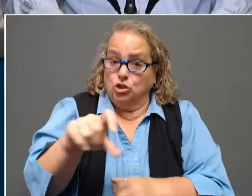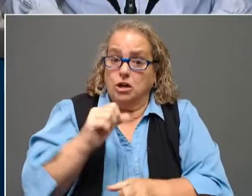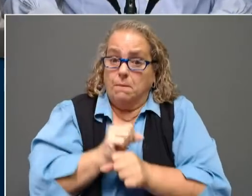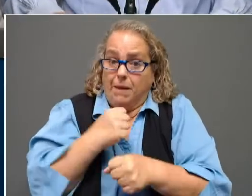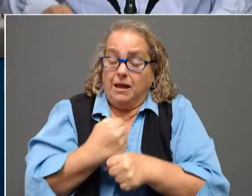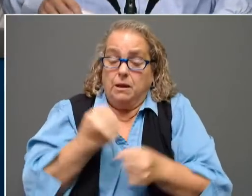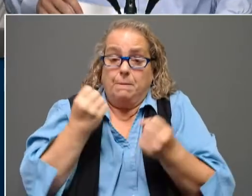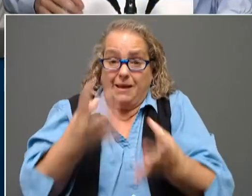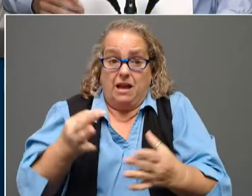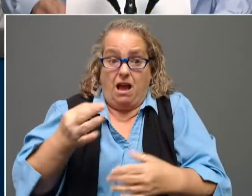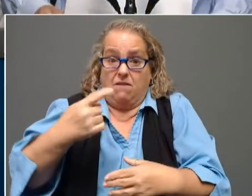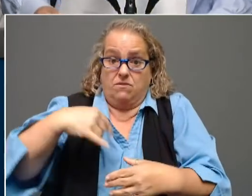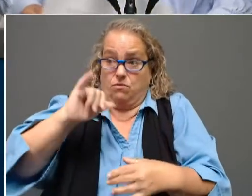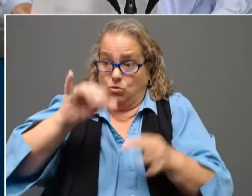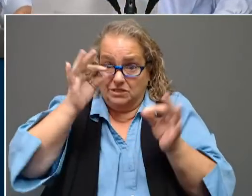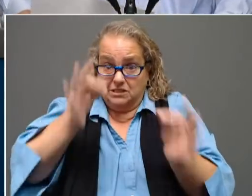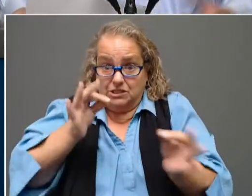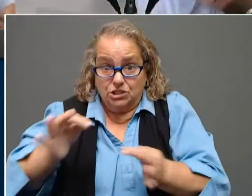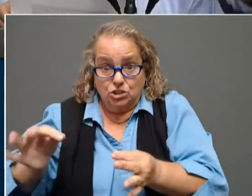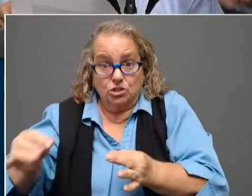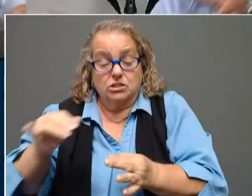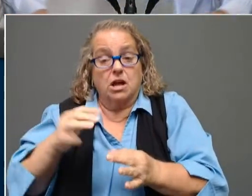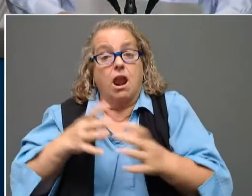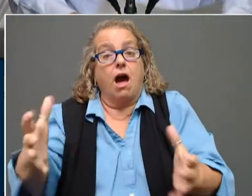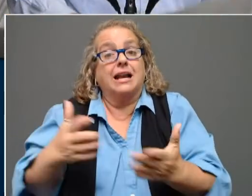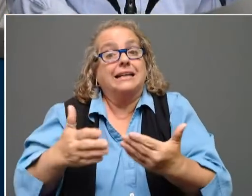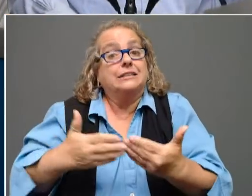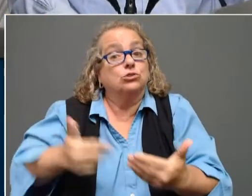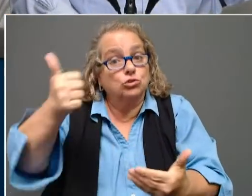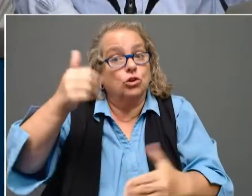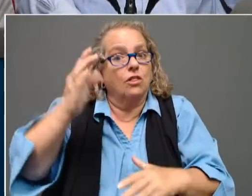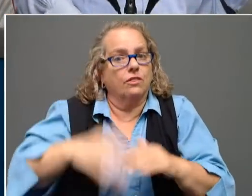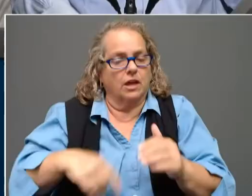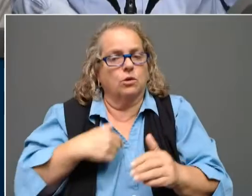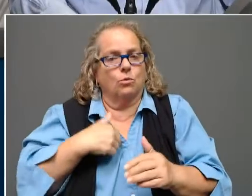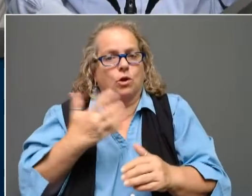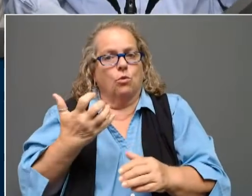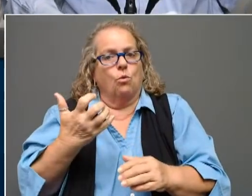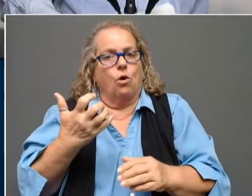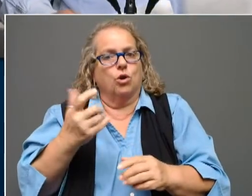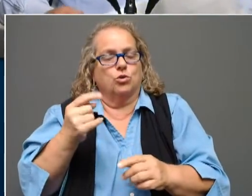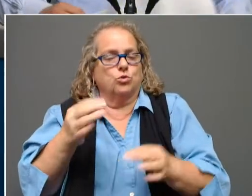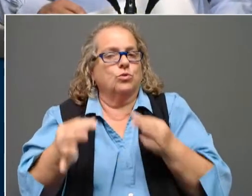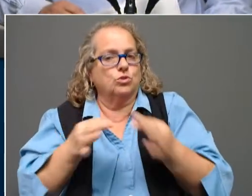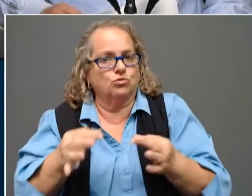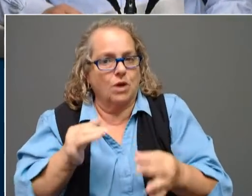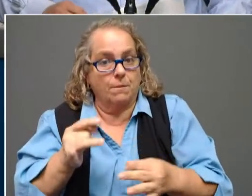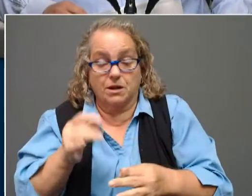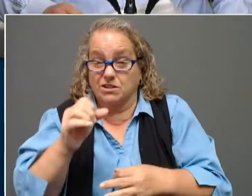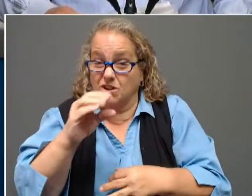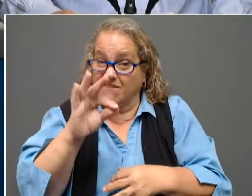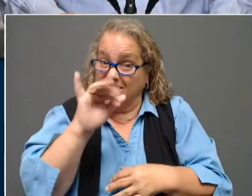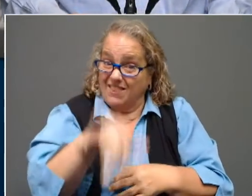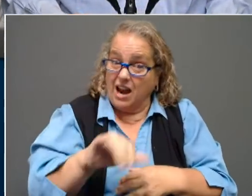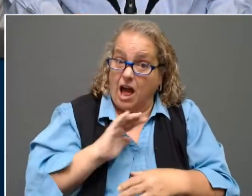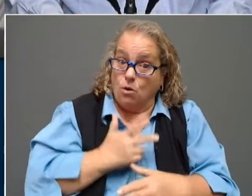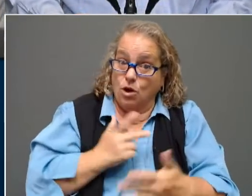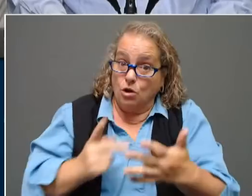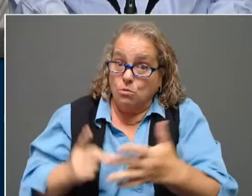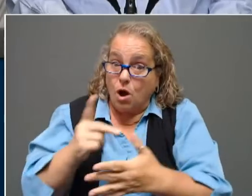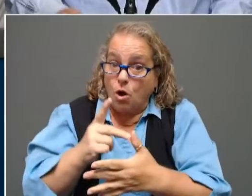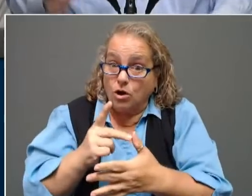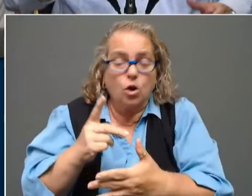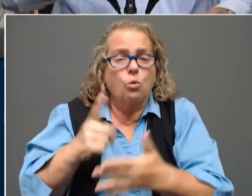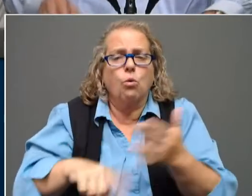these decisions a lot easier than we want to cast it or describe it. So if that is our priority, what's our